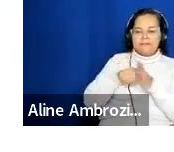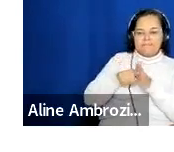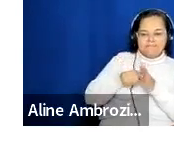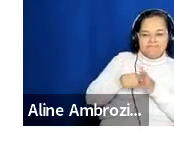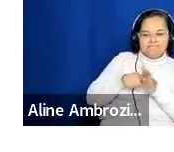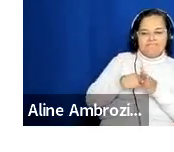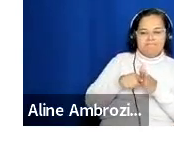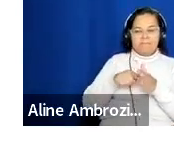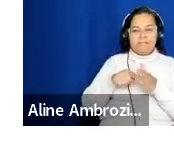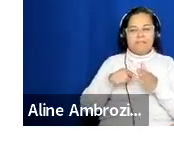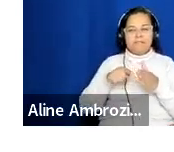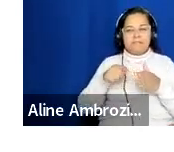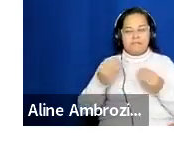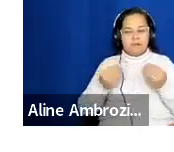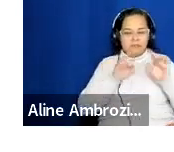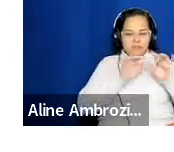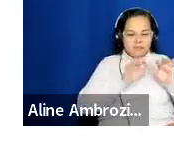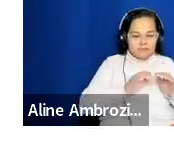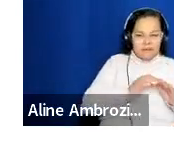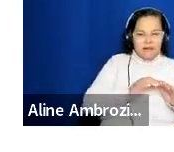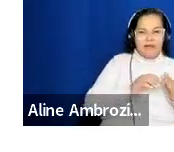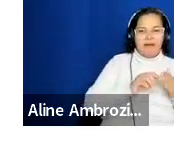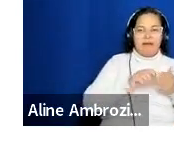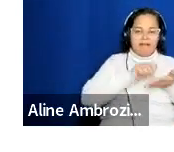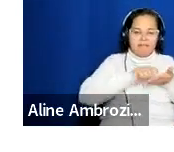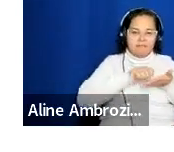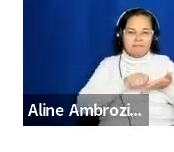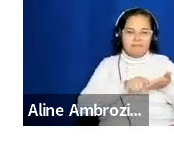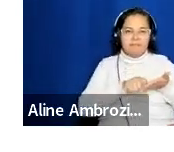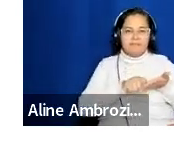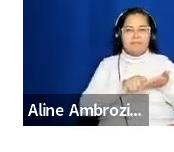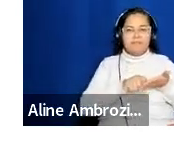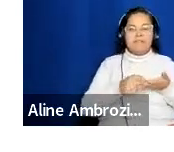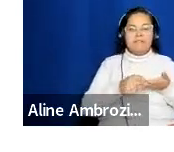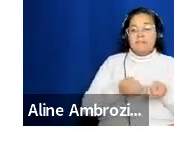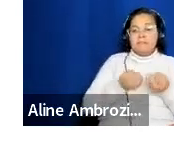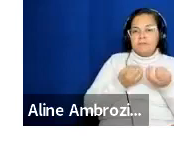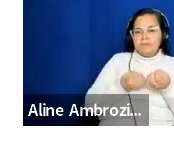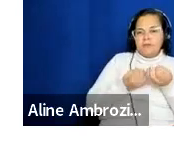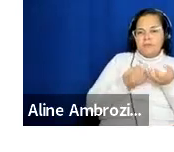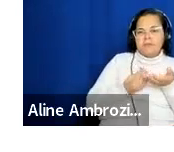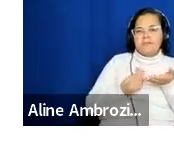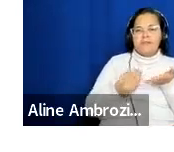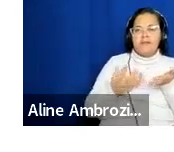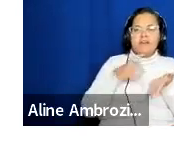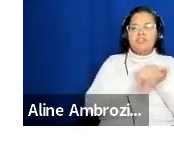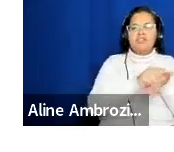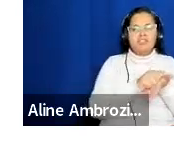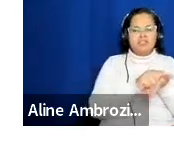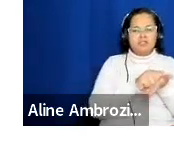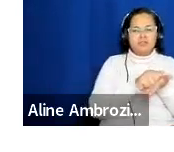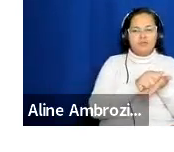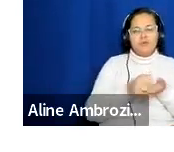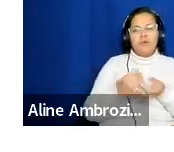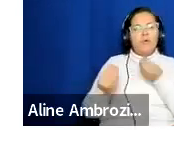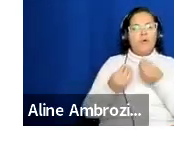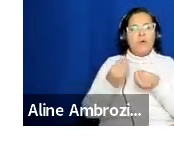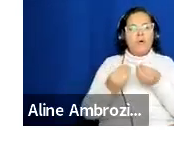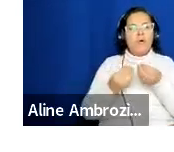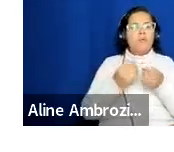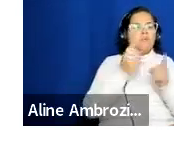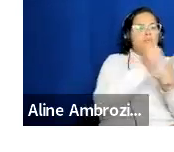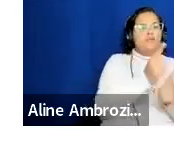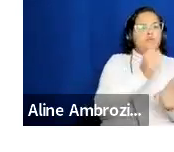empirical material, how to find relevant material, and how in particular to see the